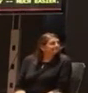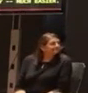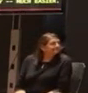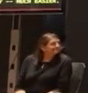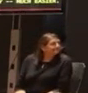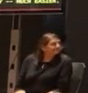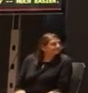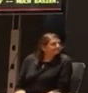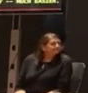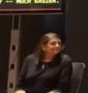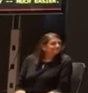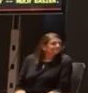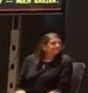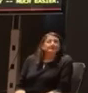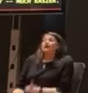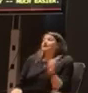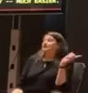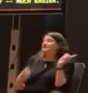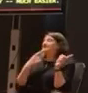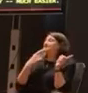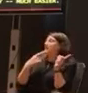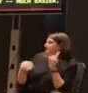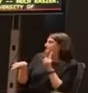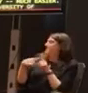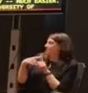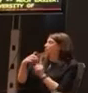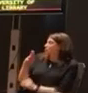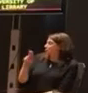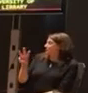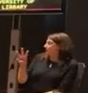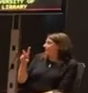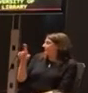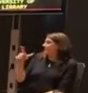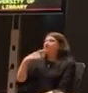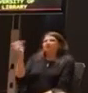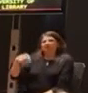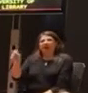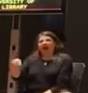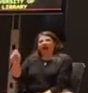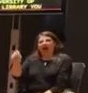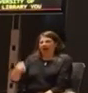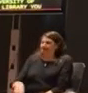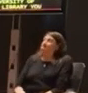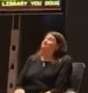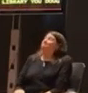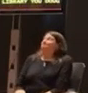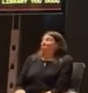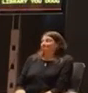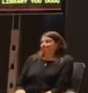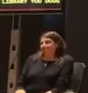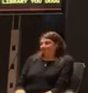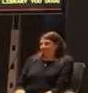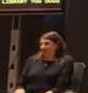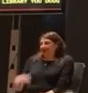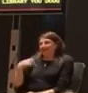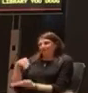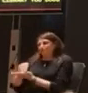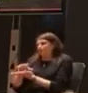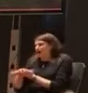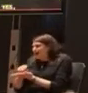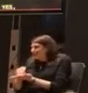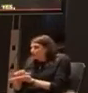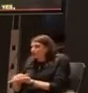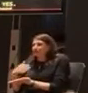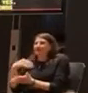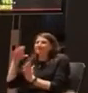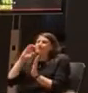Plus the University of Washington Library, you dug into just files and records and photographs